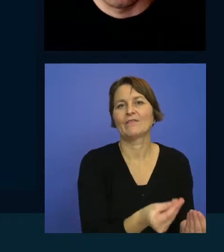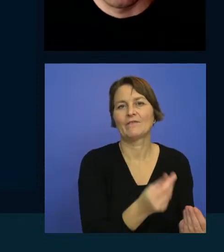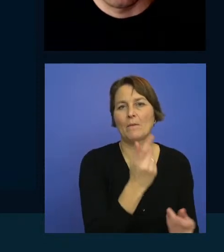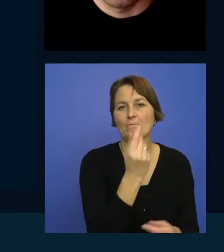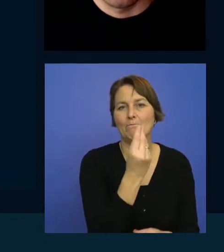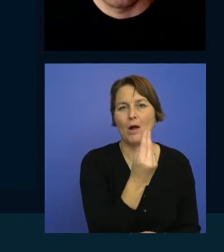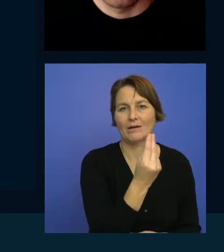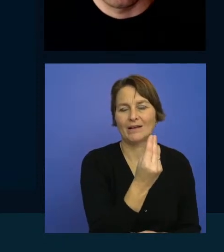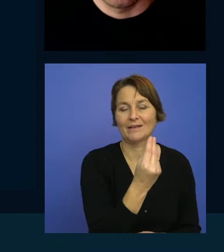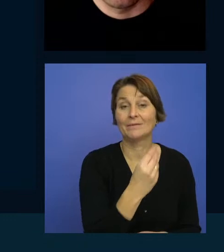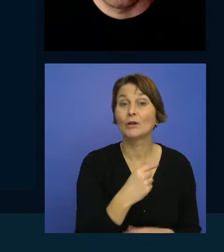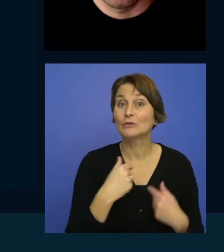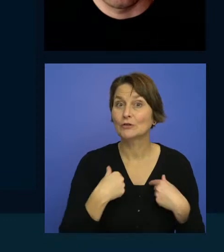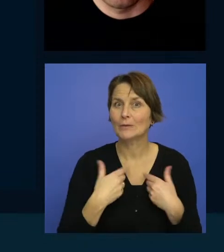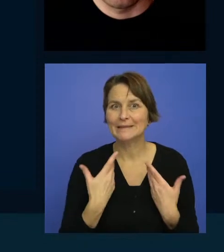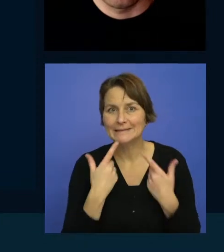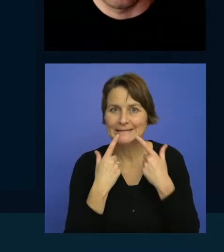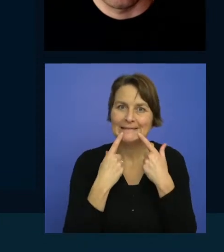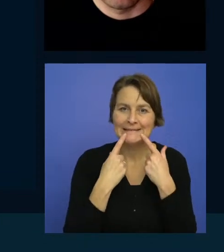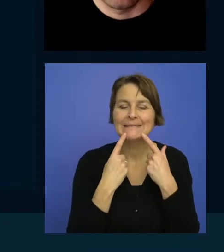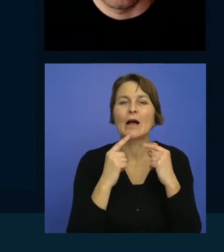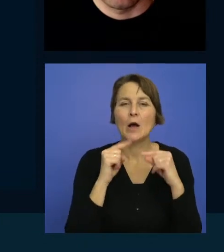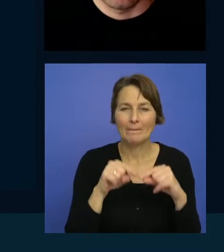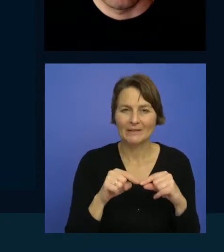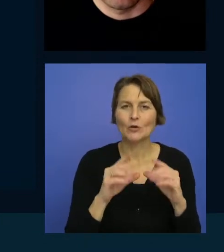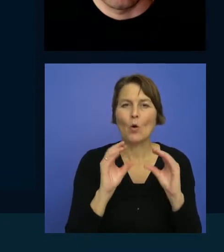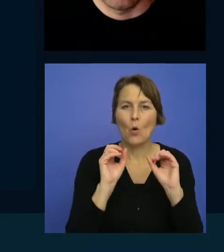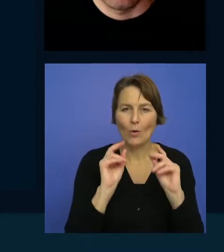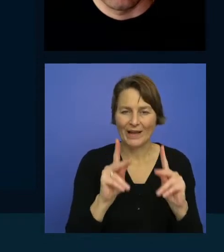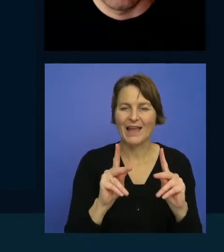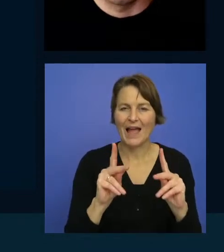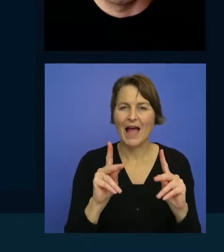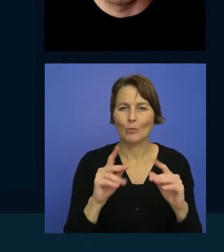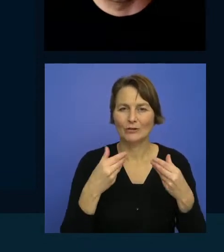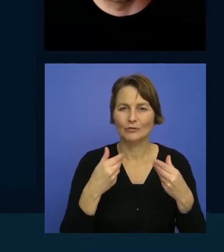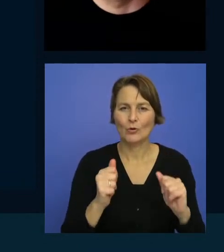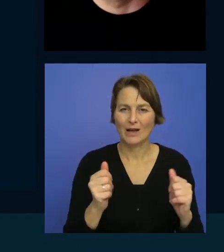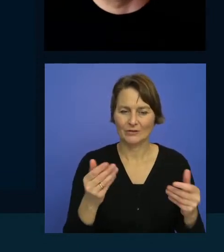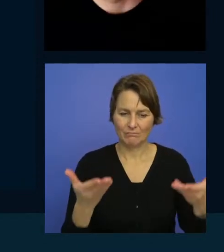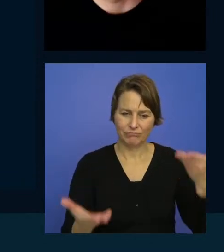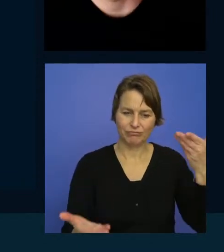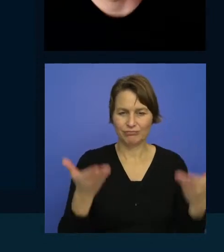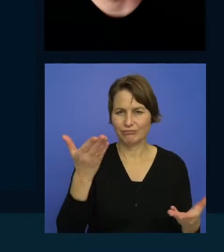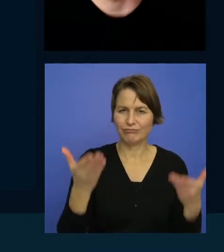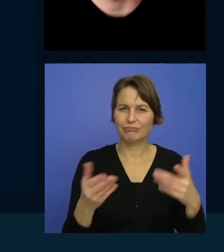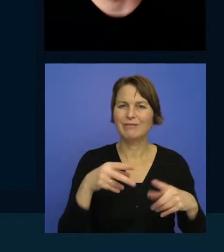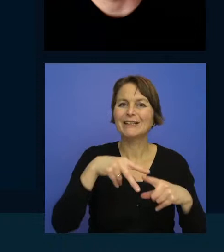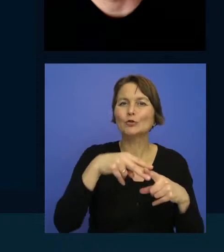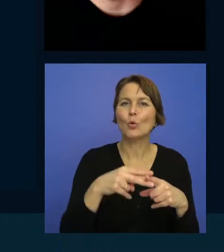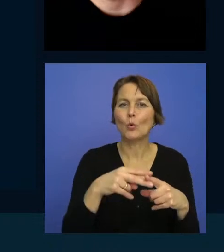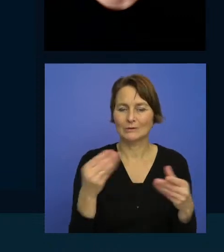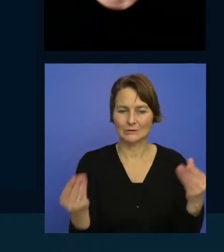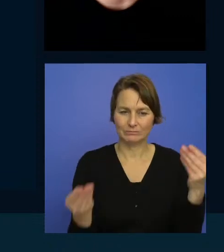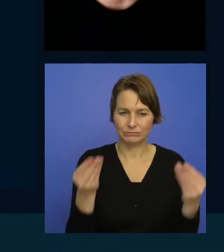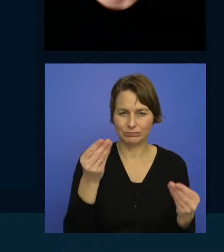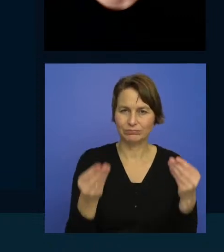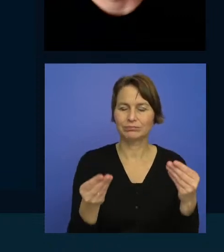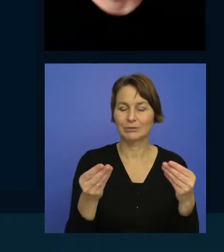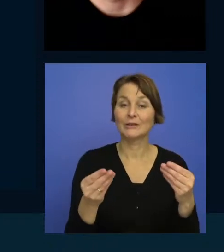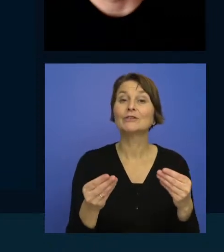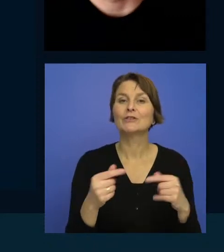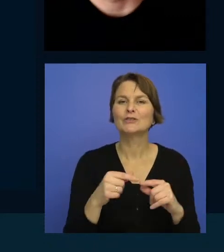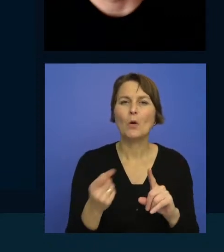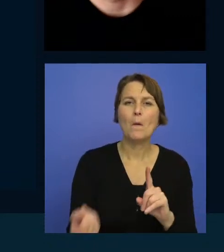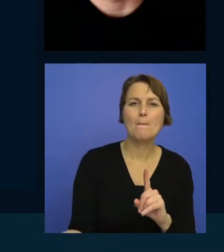this point is move on and explore mitigation techniques. So for that, I can go back to FairLearn and use some of the built-in mitigation